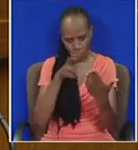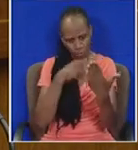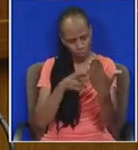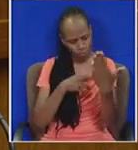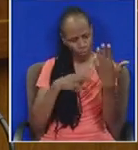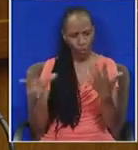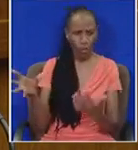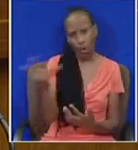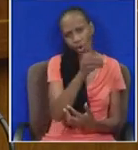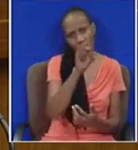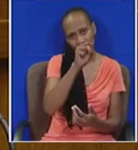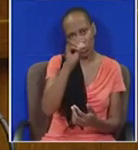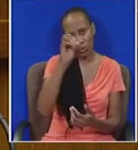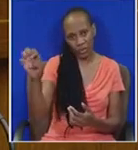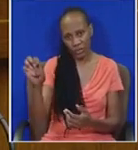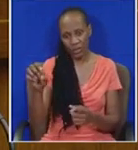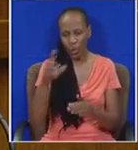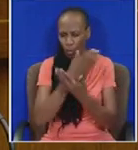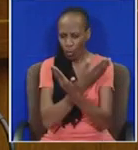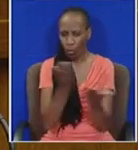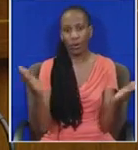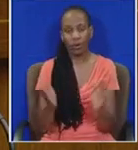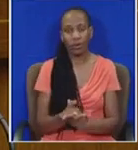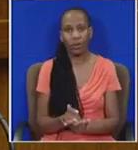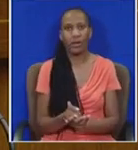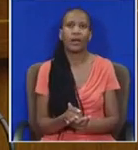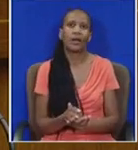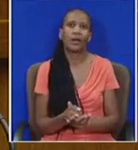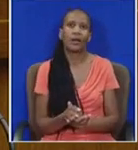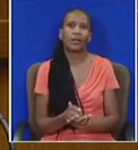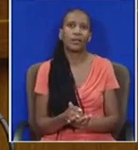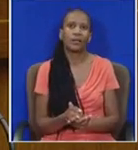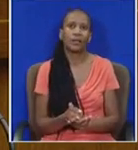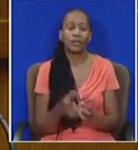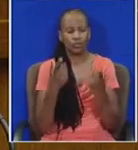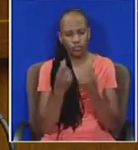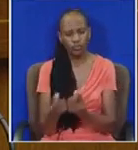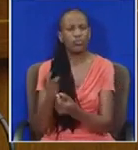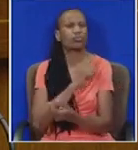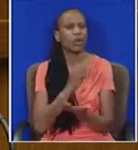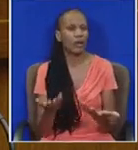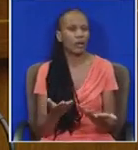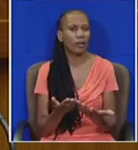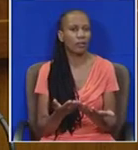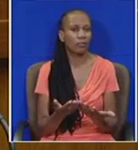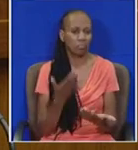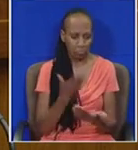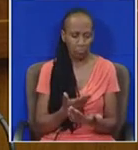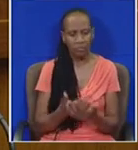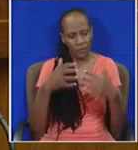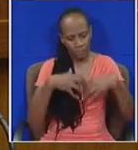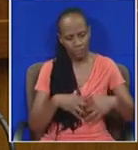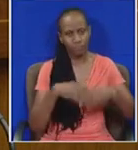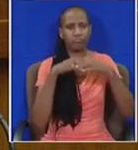the SOEs we have in all spheres of government. This should be done in order to establish their purpose and